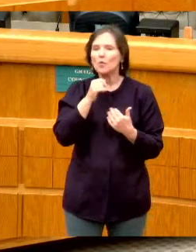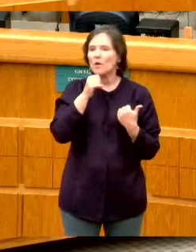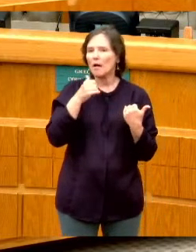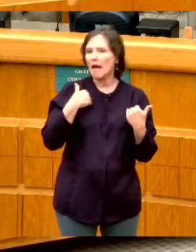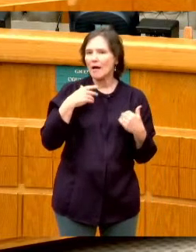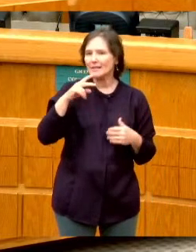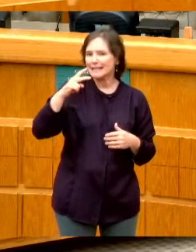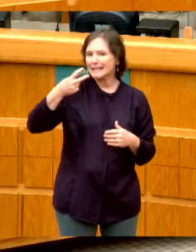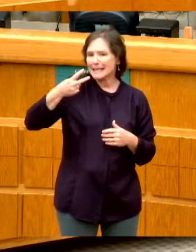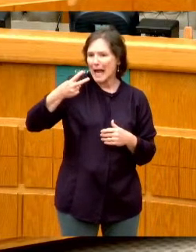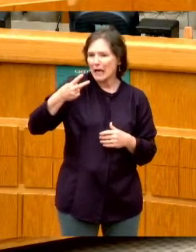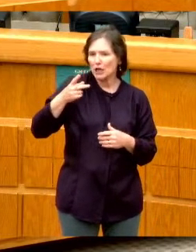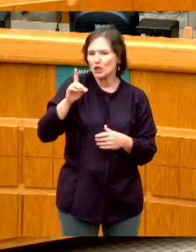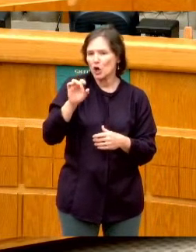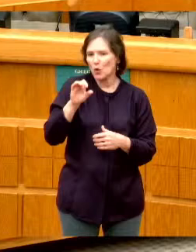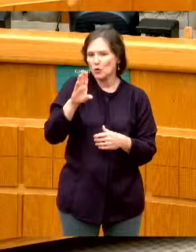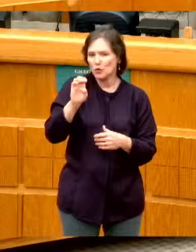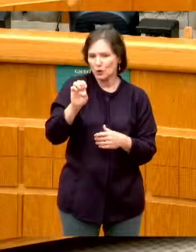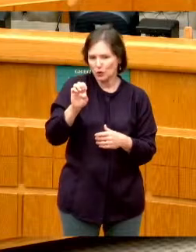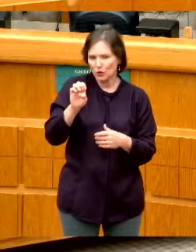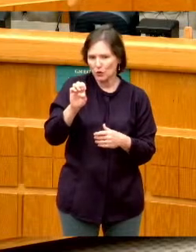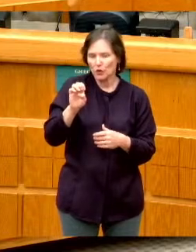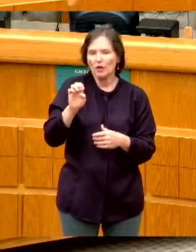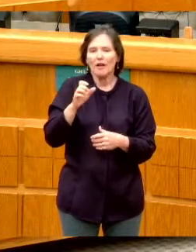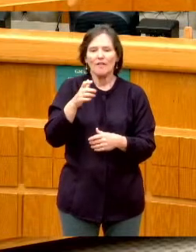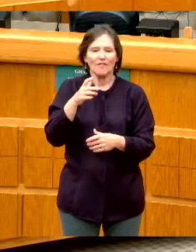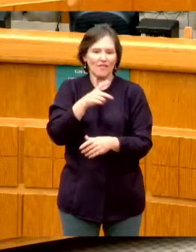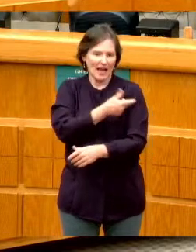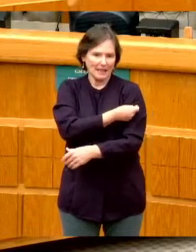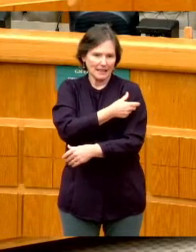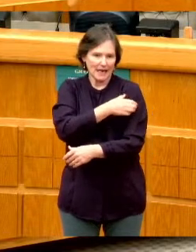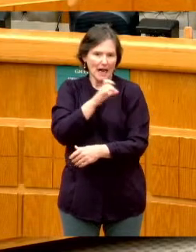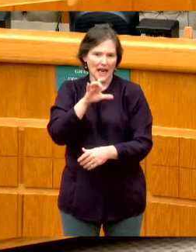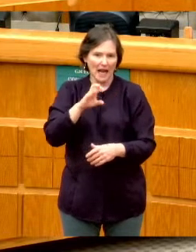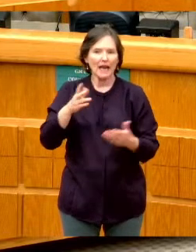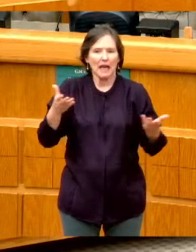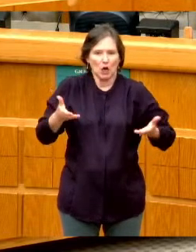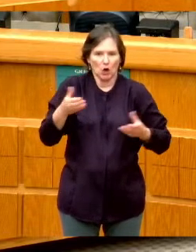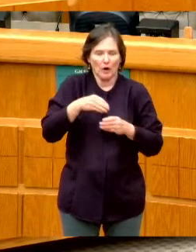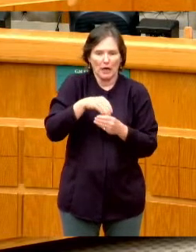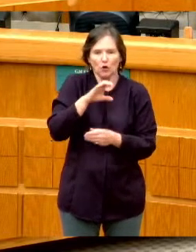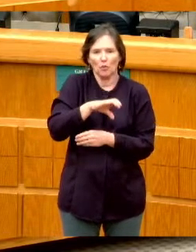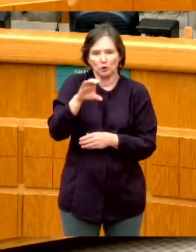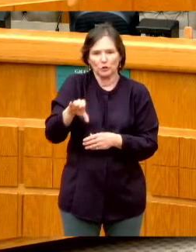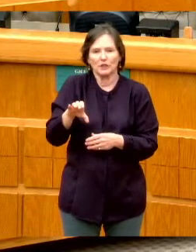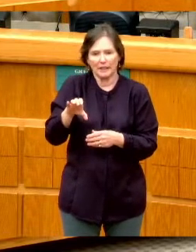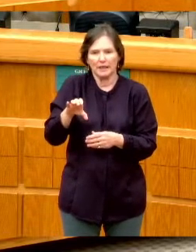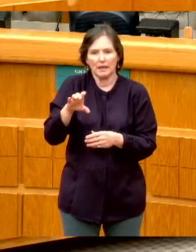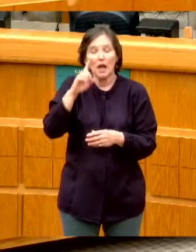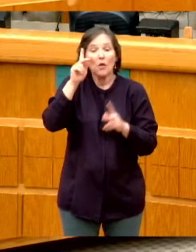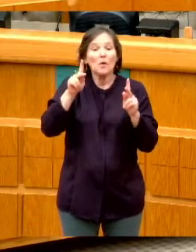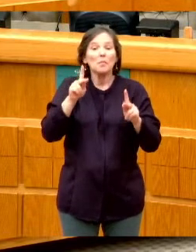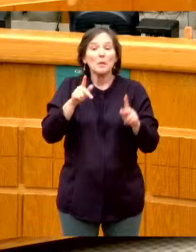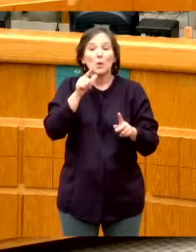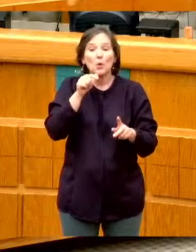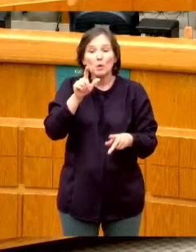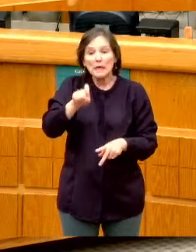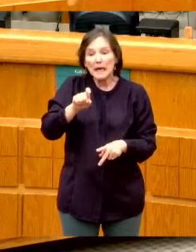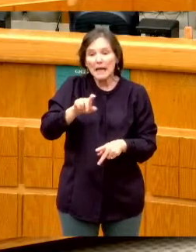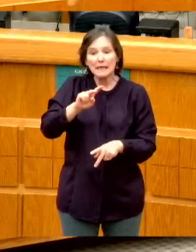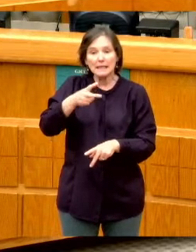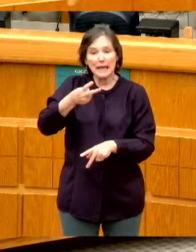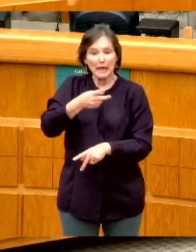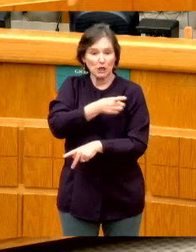dose clinics will be scheduled at a later date, and individuals who are receiving their second dose do not need to